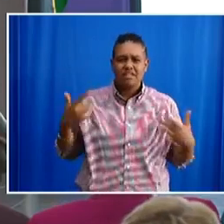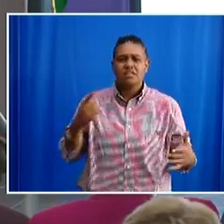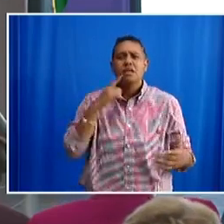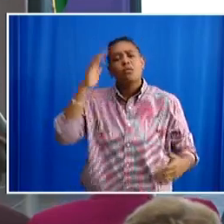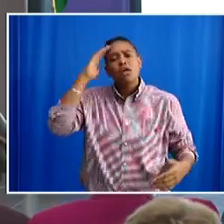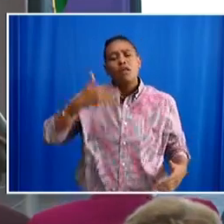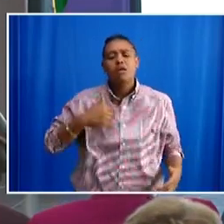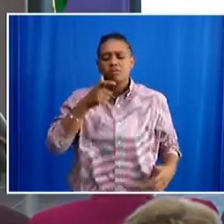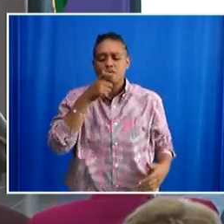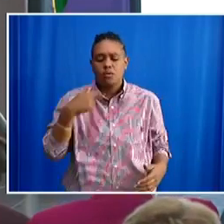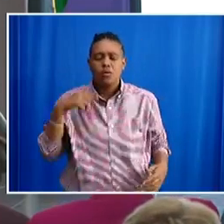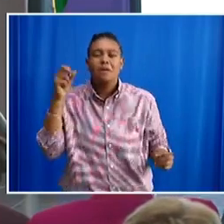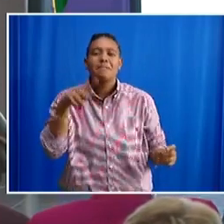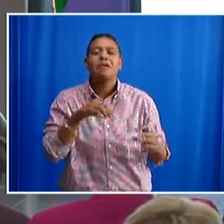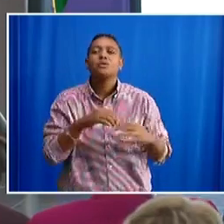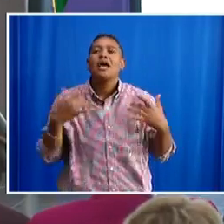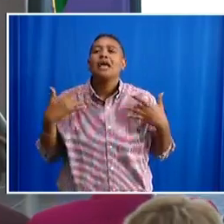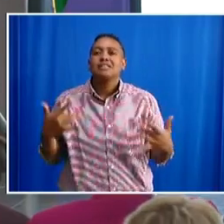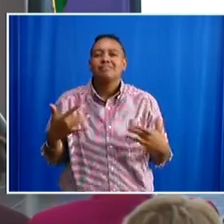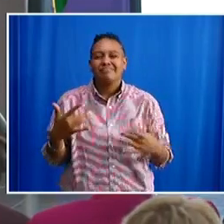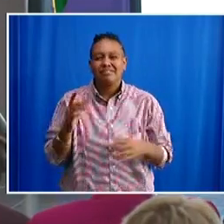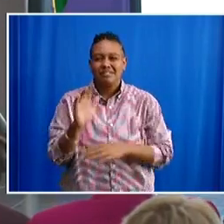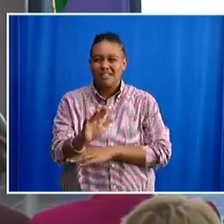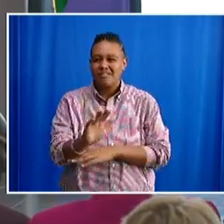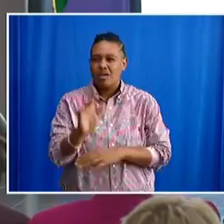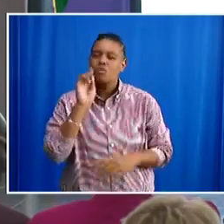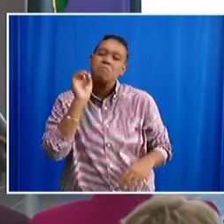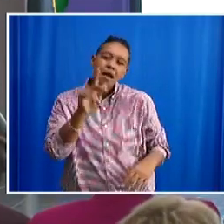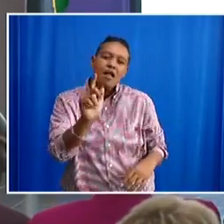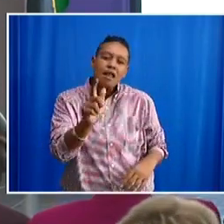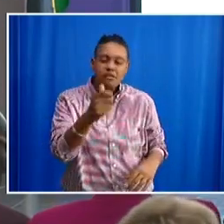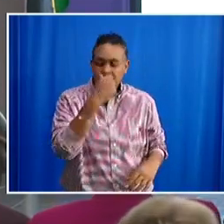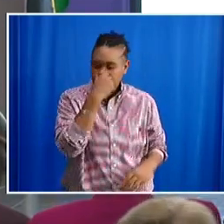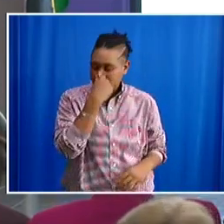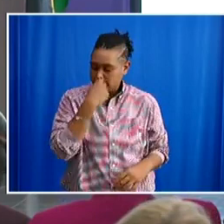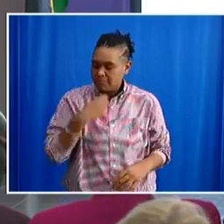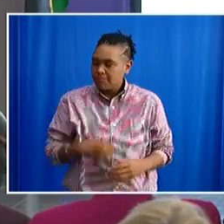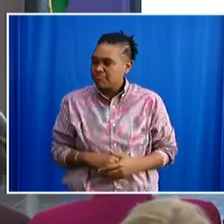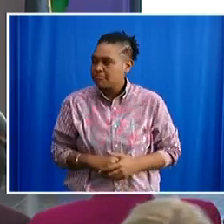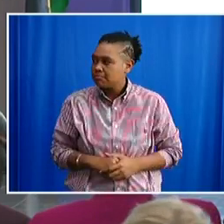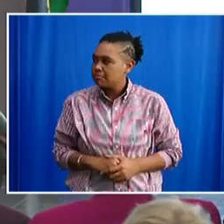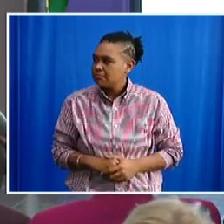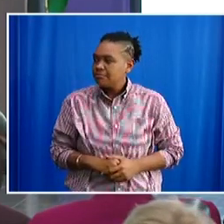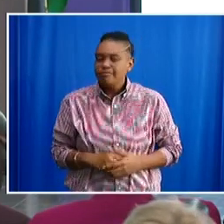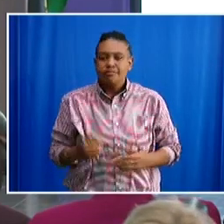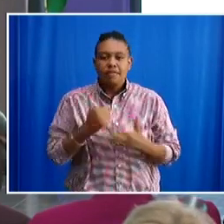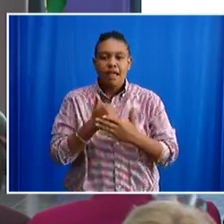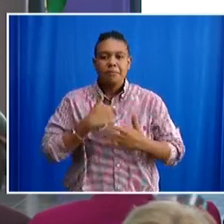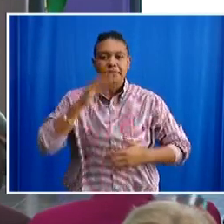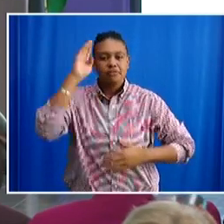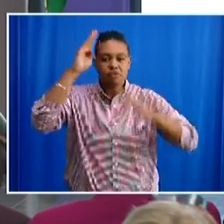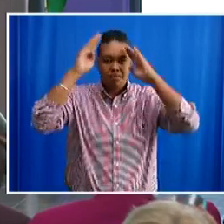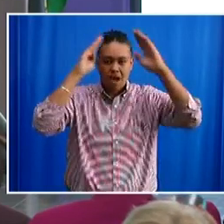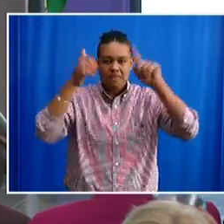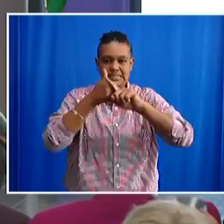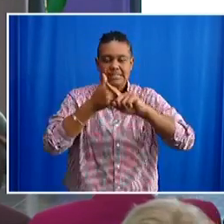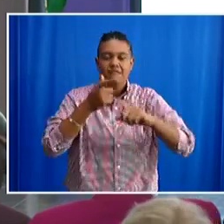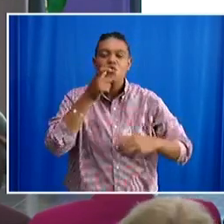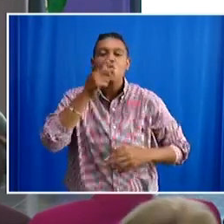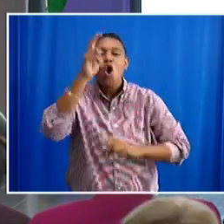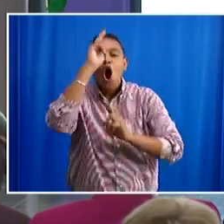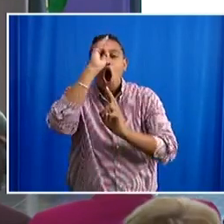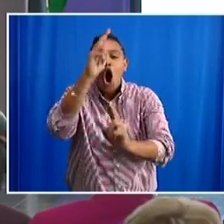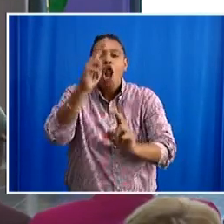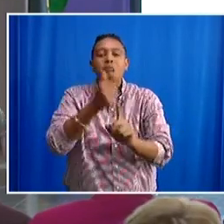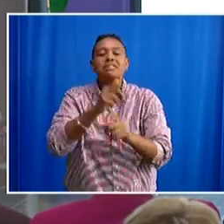me welcome. We'll come back to the entertainment. We had it before. We'll come back. Please help me bring remarks now with a welcome the